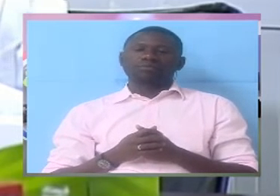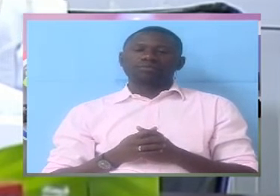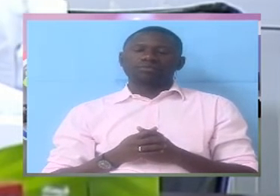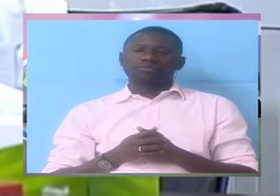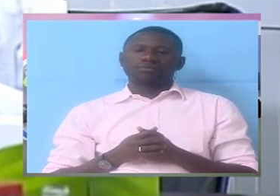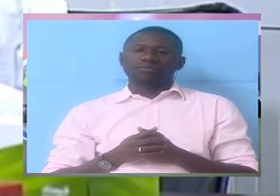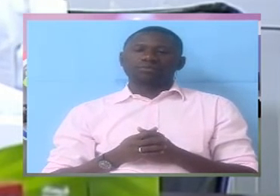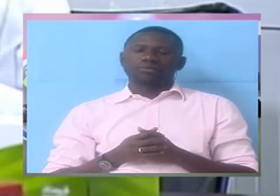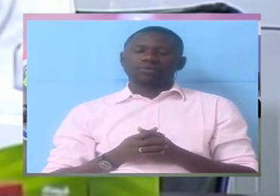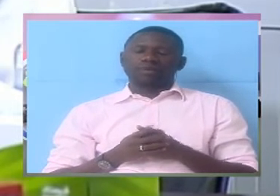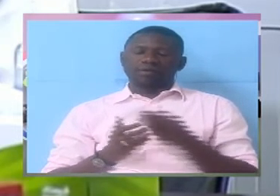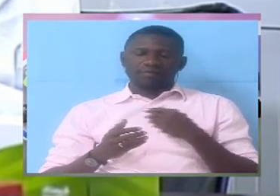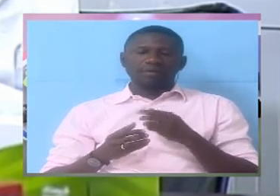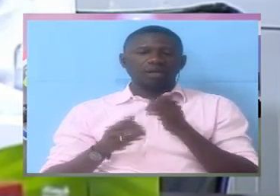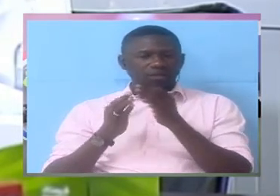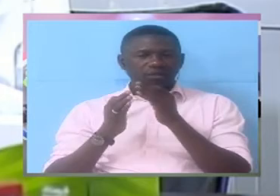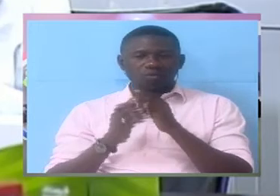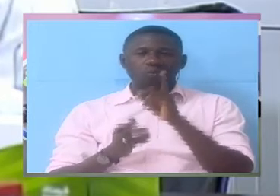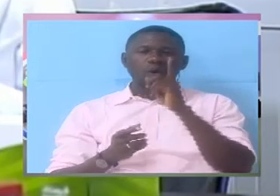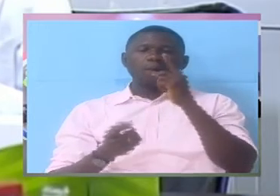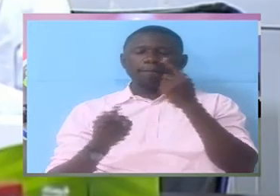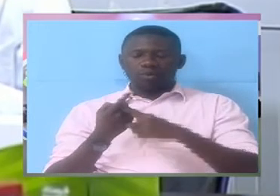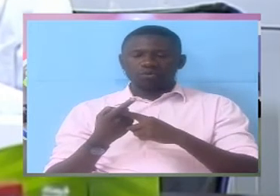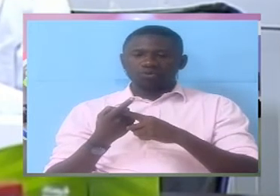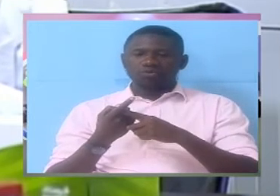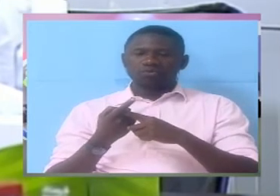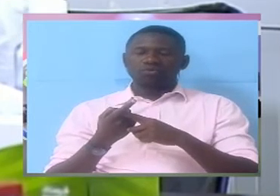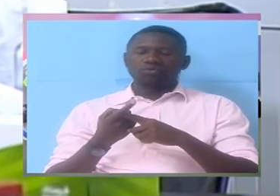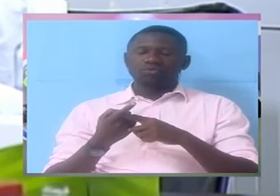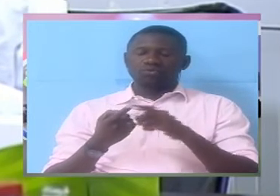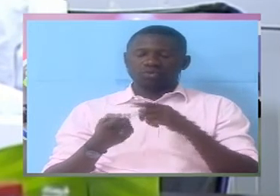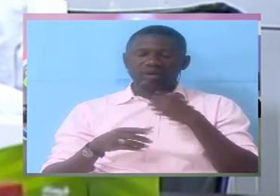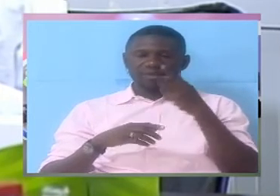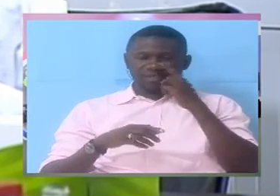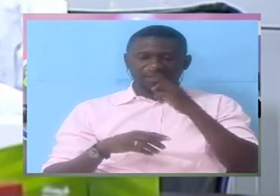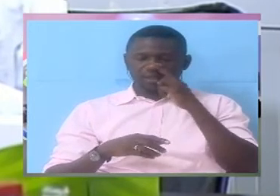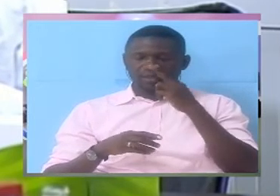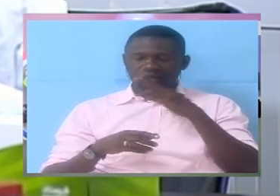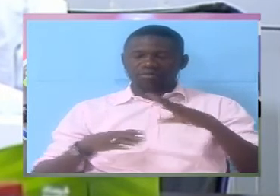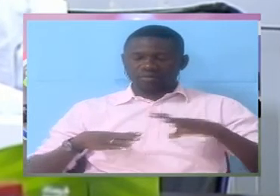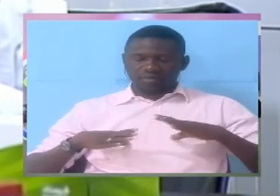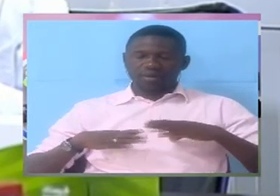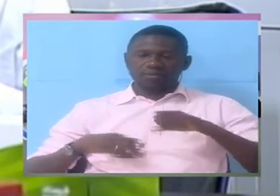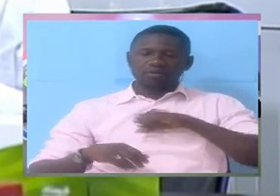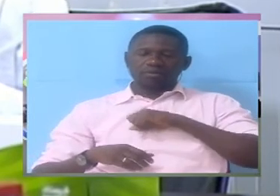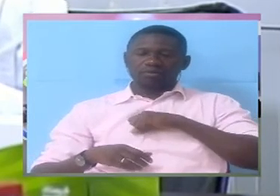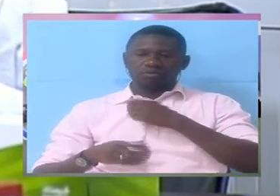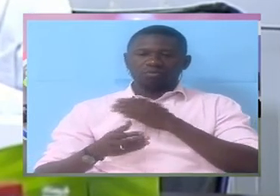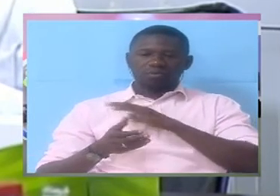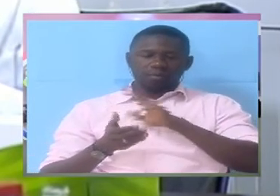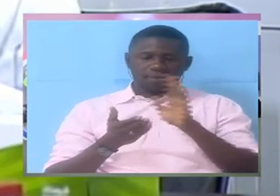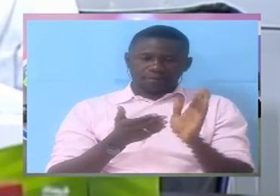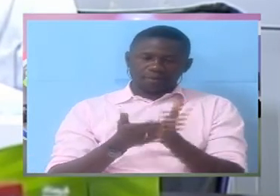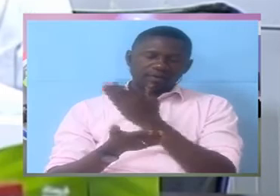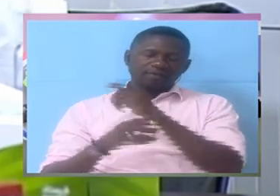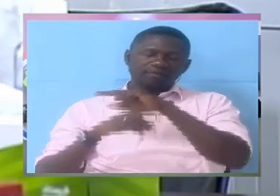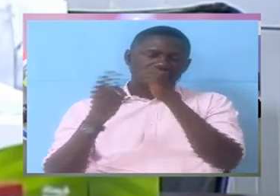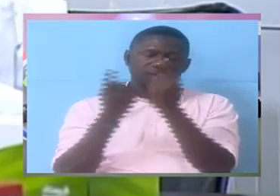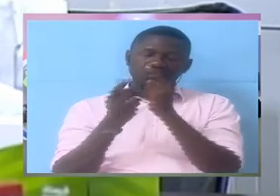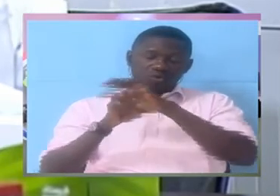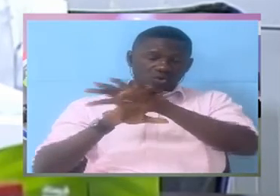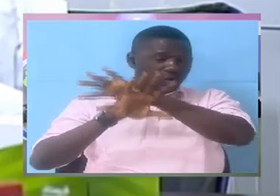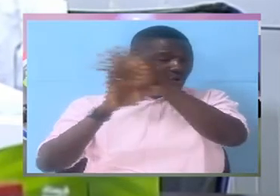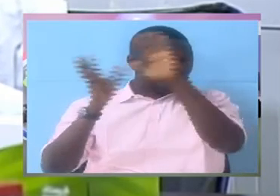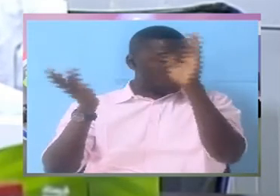Gave him 1 month notice. Na karikiling wuche odiala pro aseboje. To prepare himself to get his things out. Prasa fam